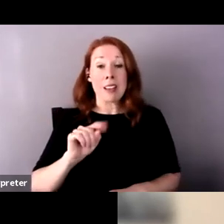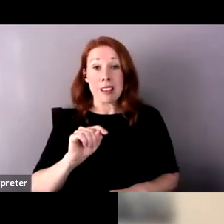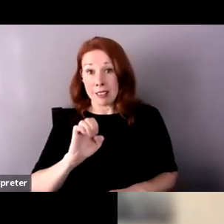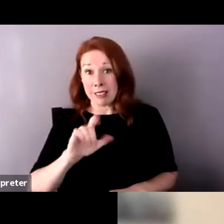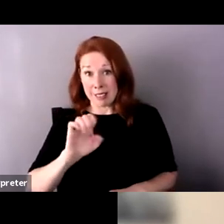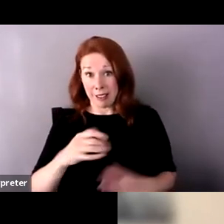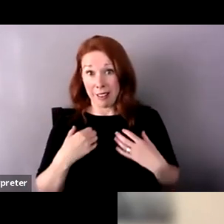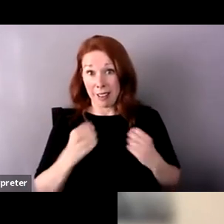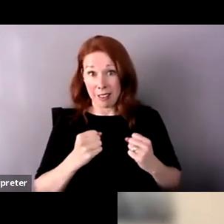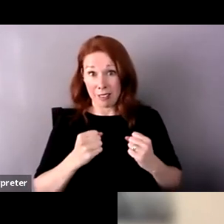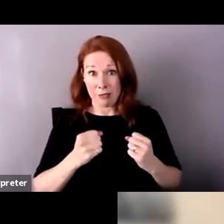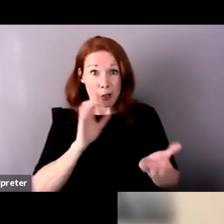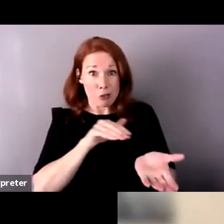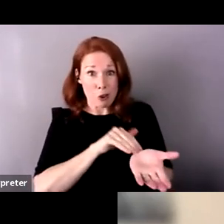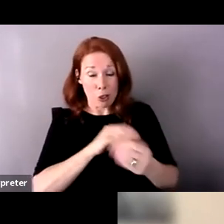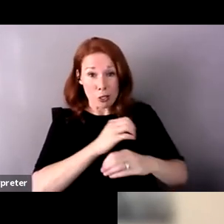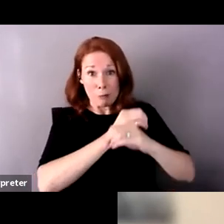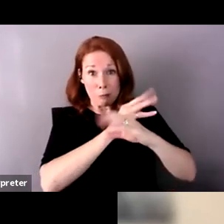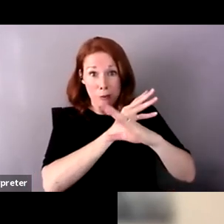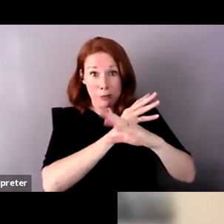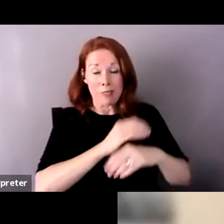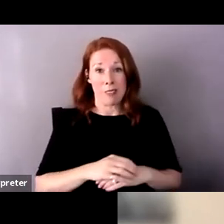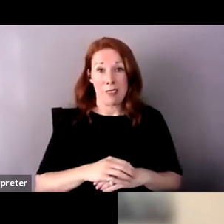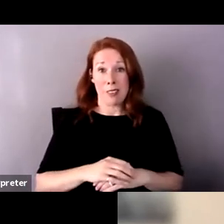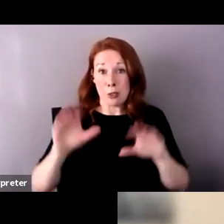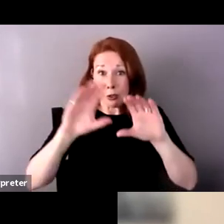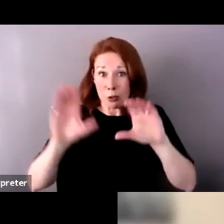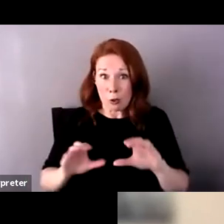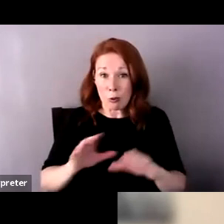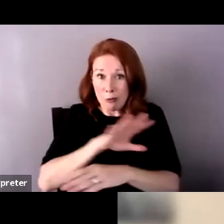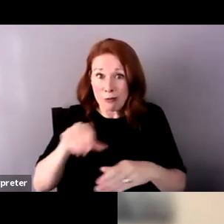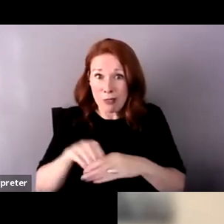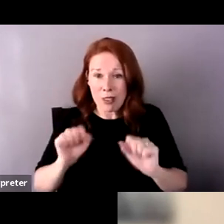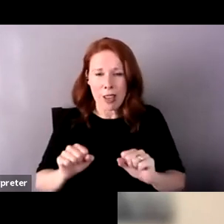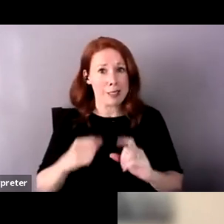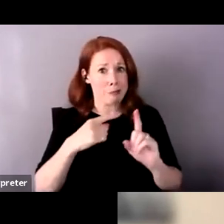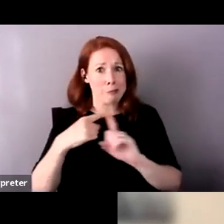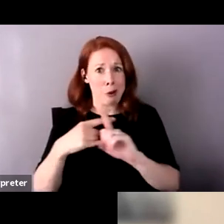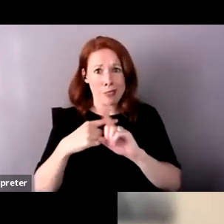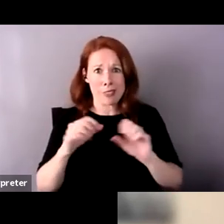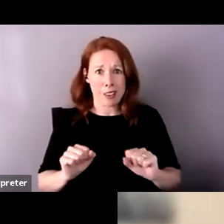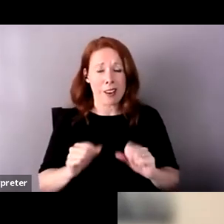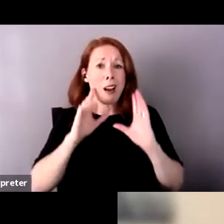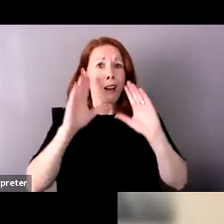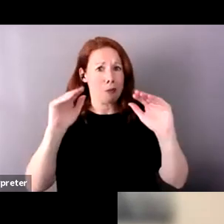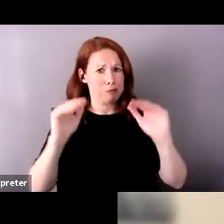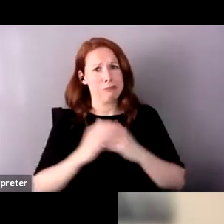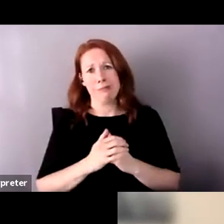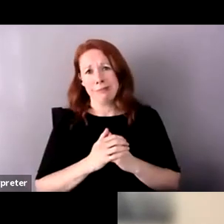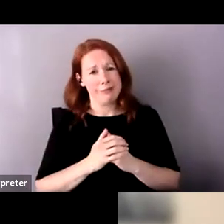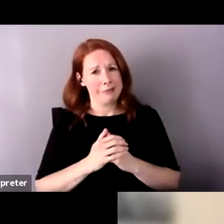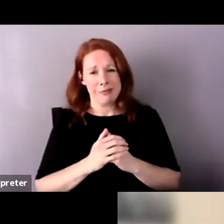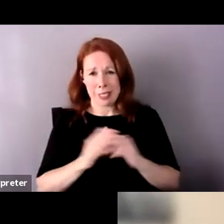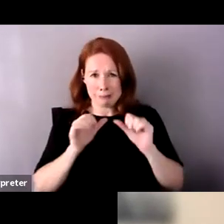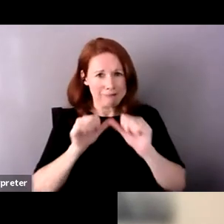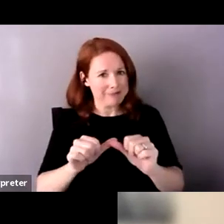come right into your comfortable space can be really a positive thing. And I hope we don't get rid of that completely as things